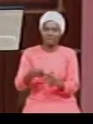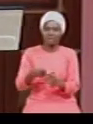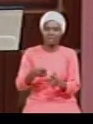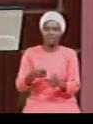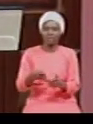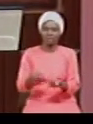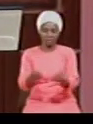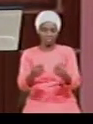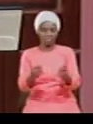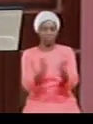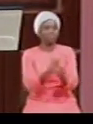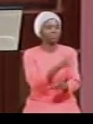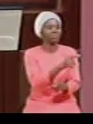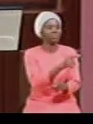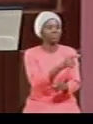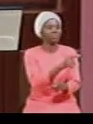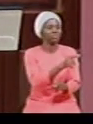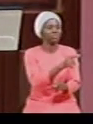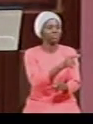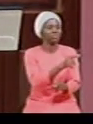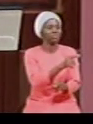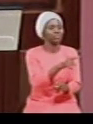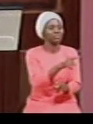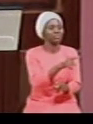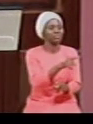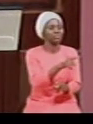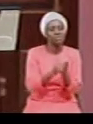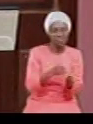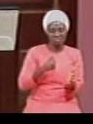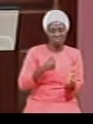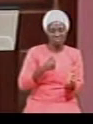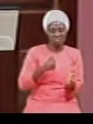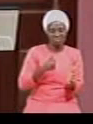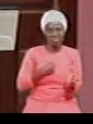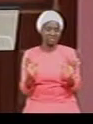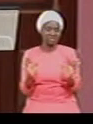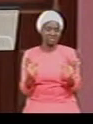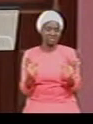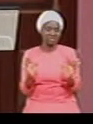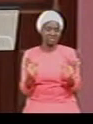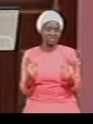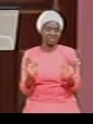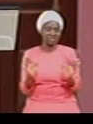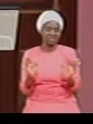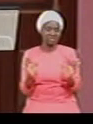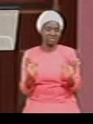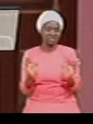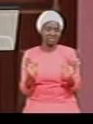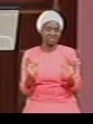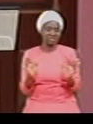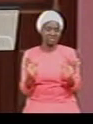you. You say, I am nothing. My opinion.